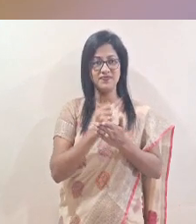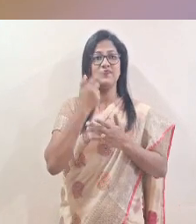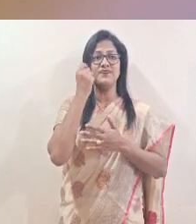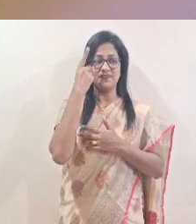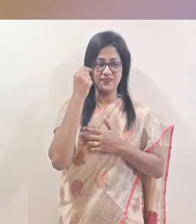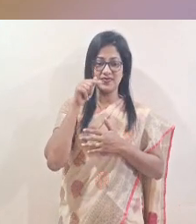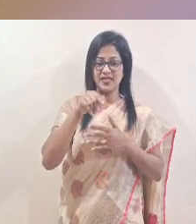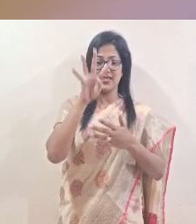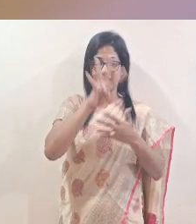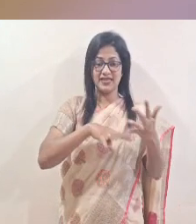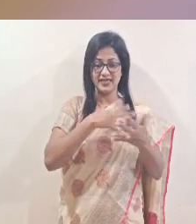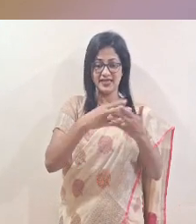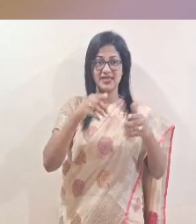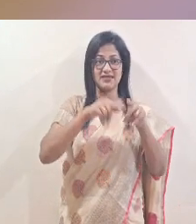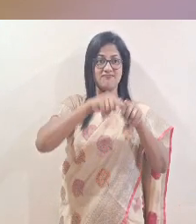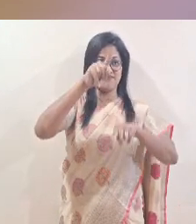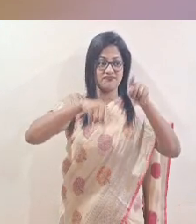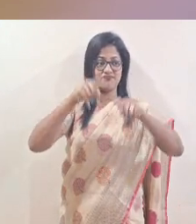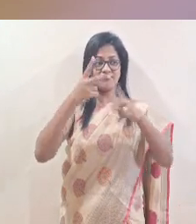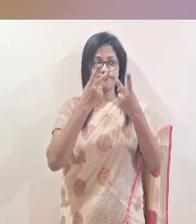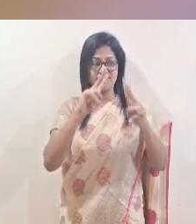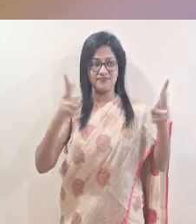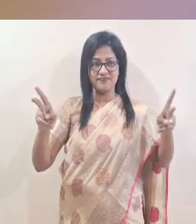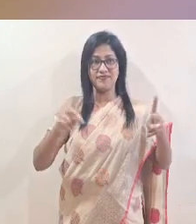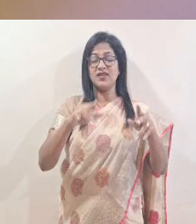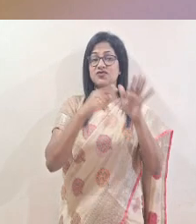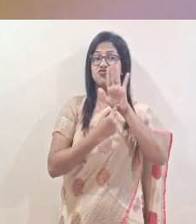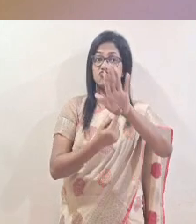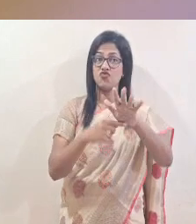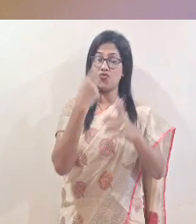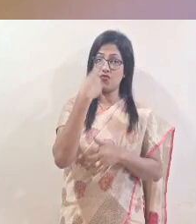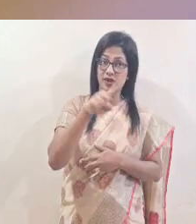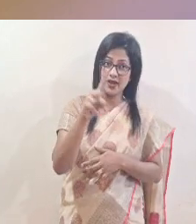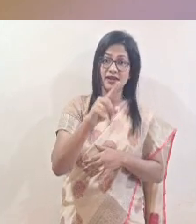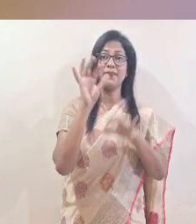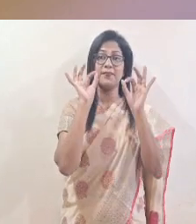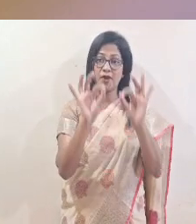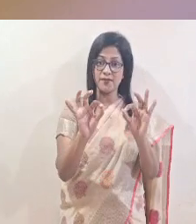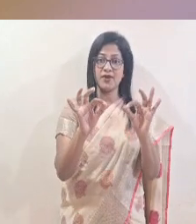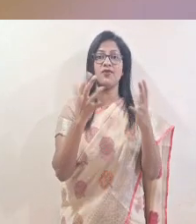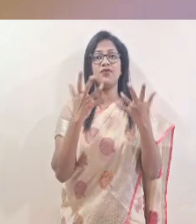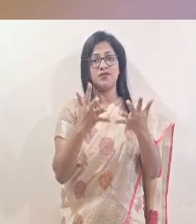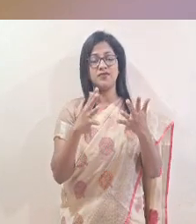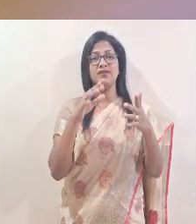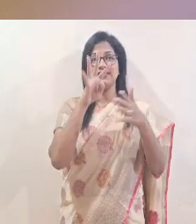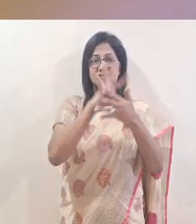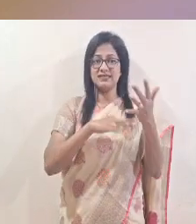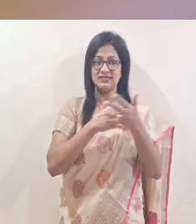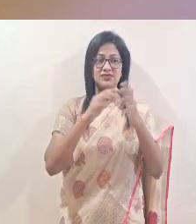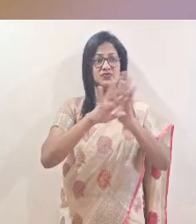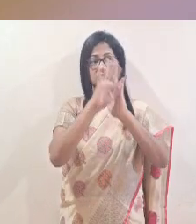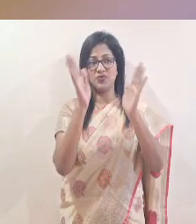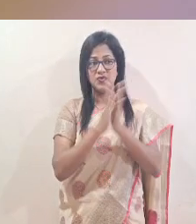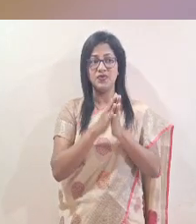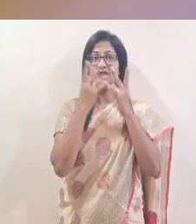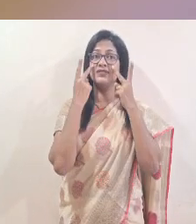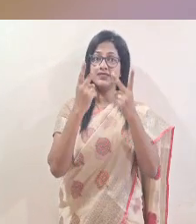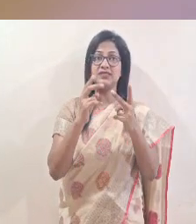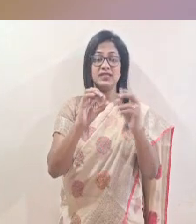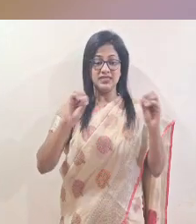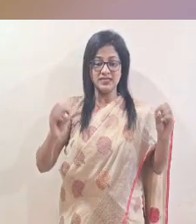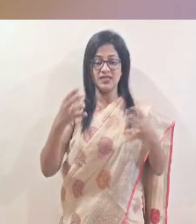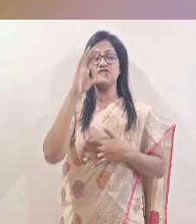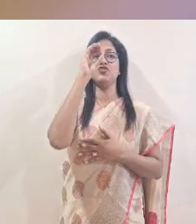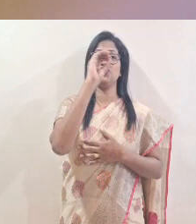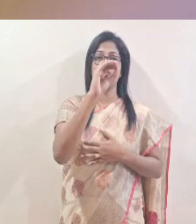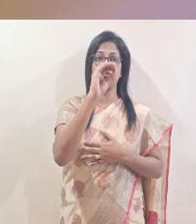tried to understand whether this index ranges can also be represented properly or not. But in all the indices we have seen, everything starts